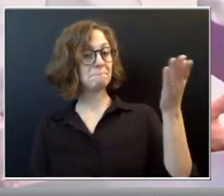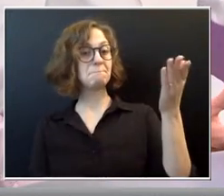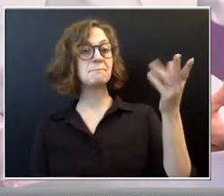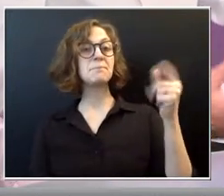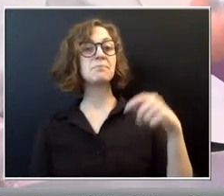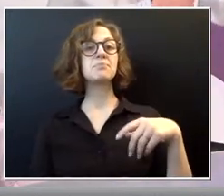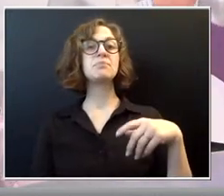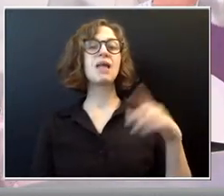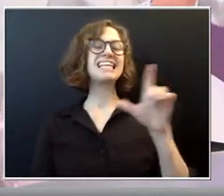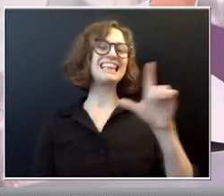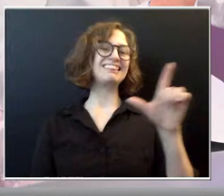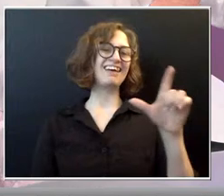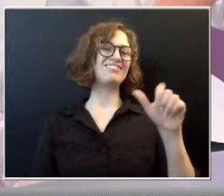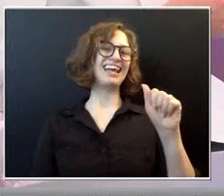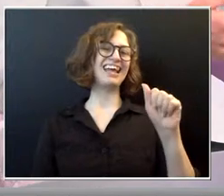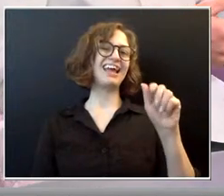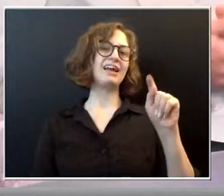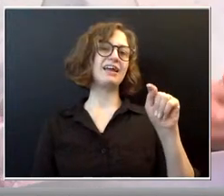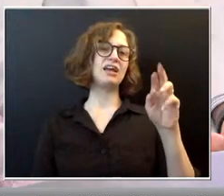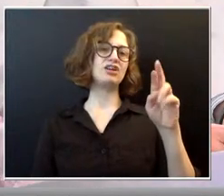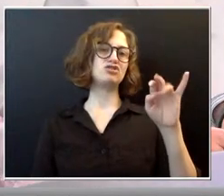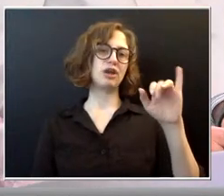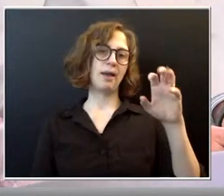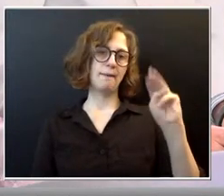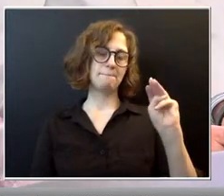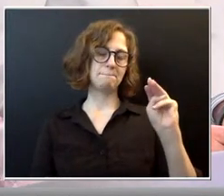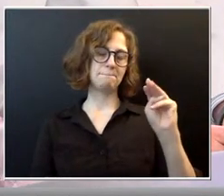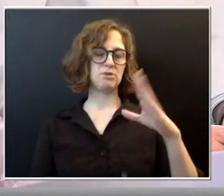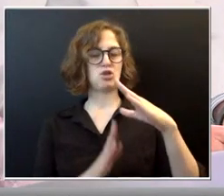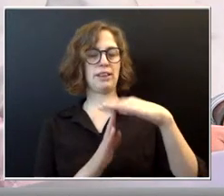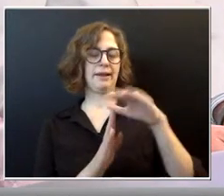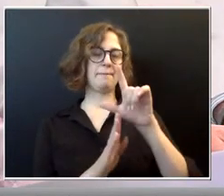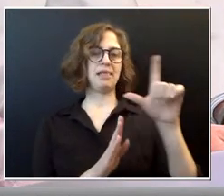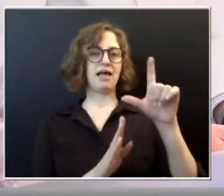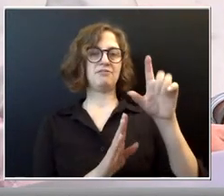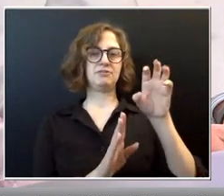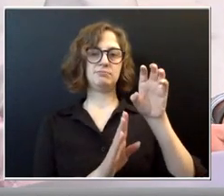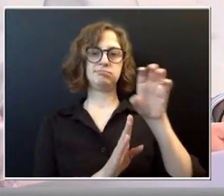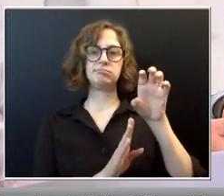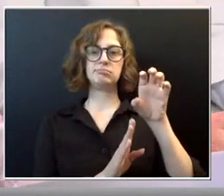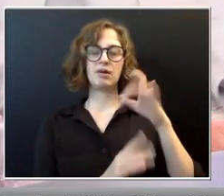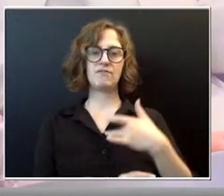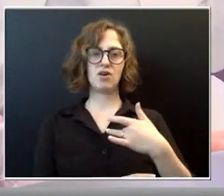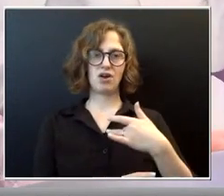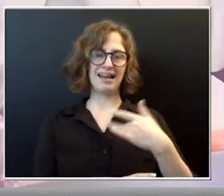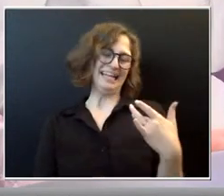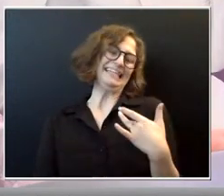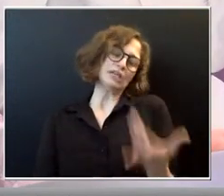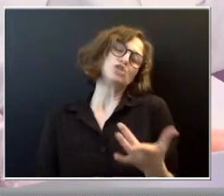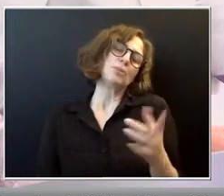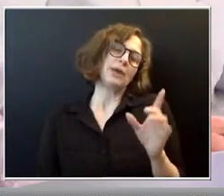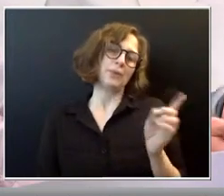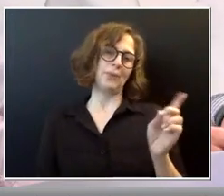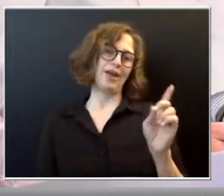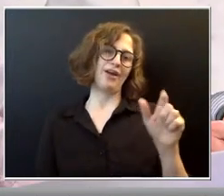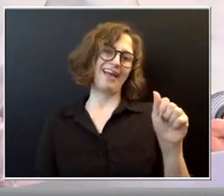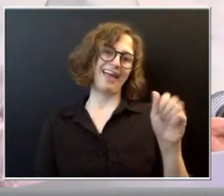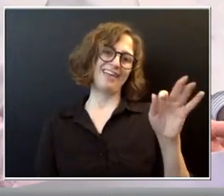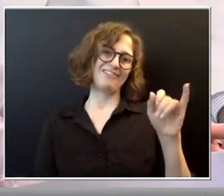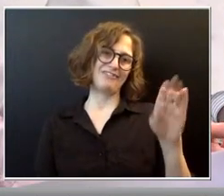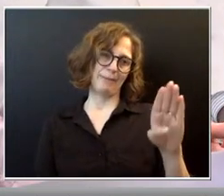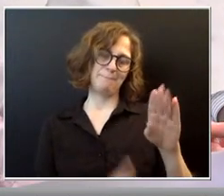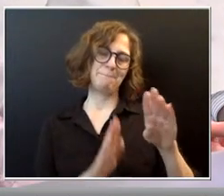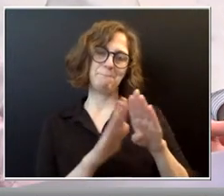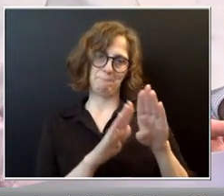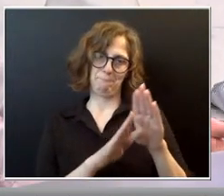so the top left chamber of the heart, which tends to be the area where atrial fibrillation originates. And the colors represent the